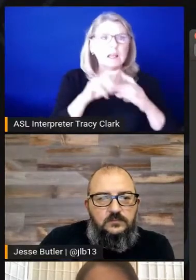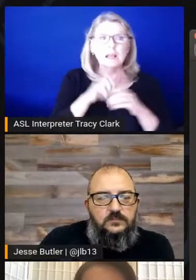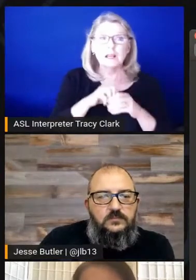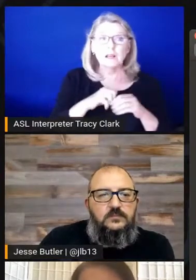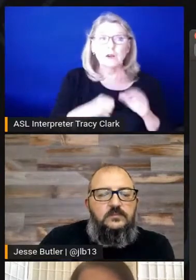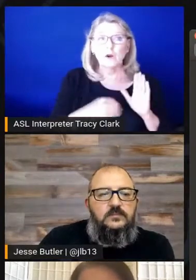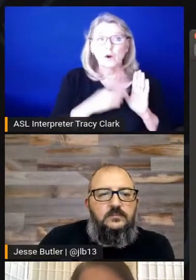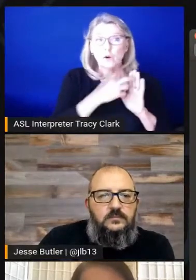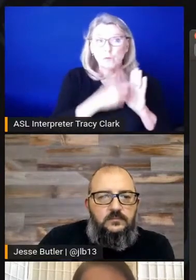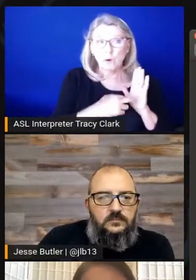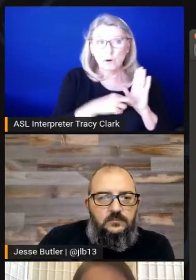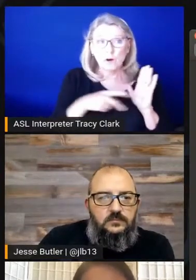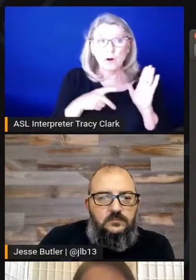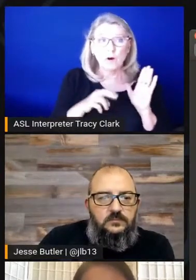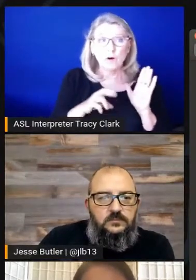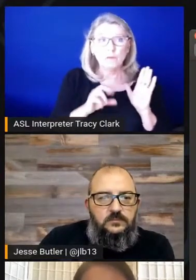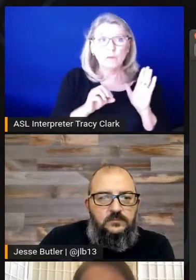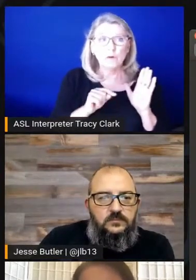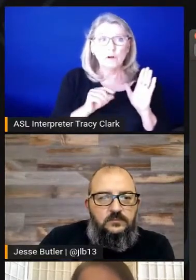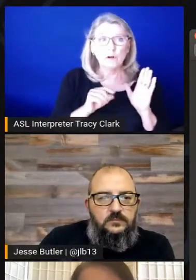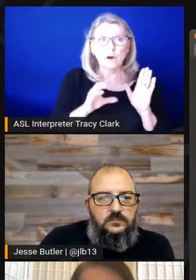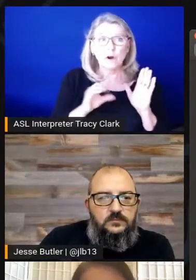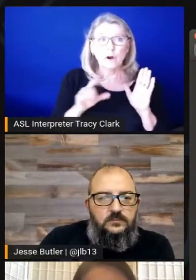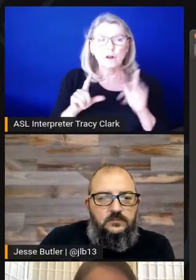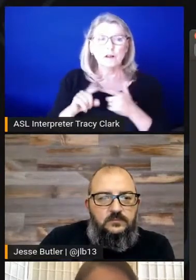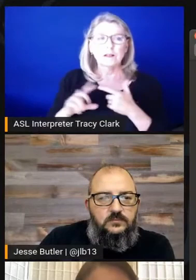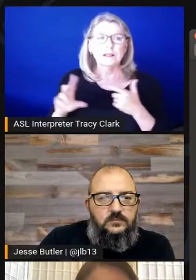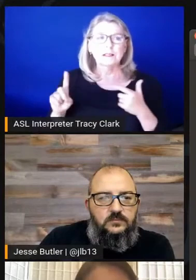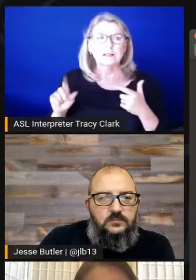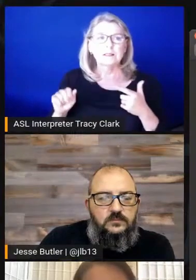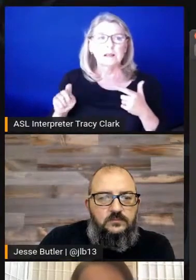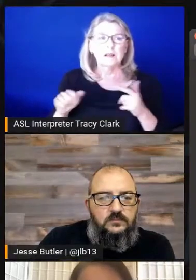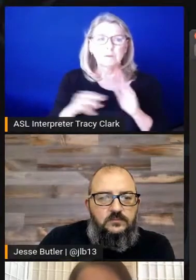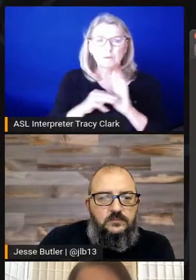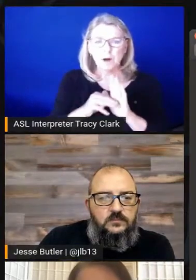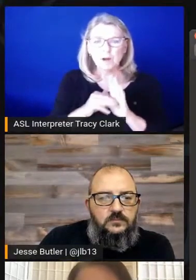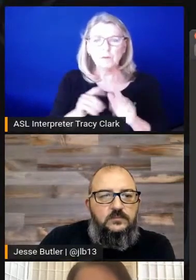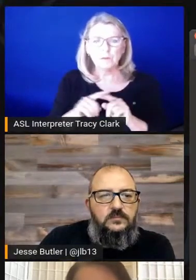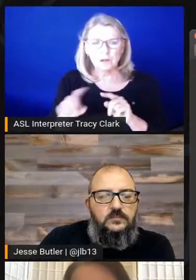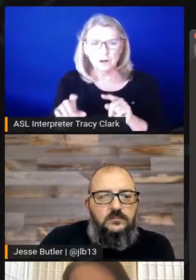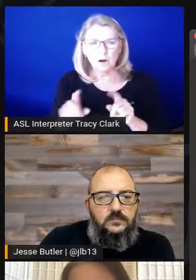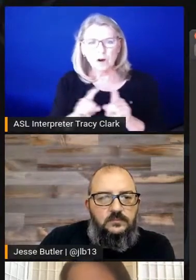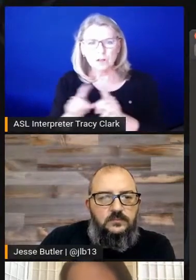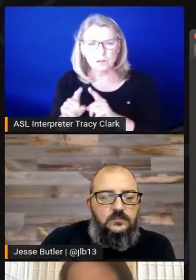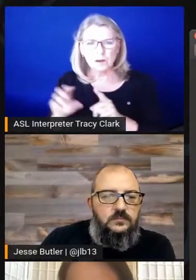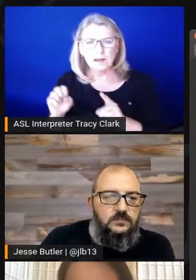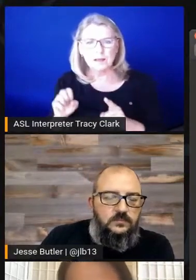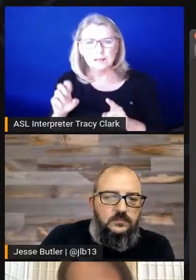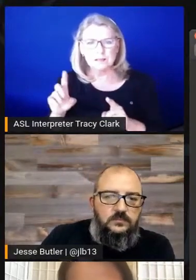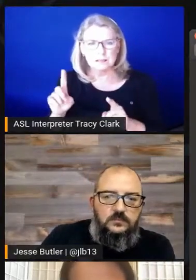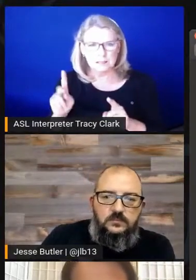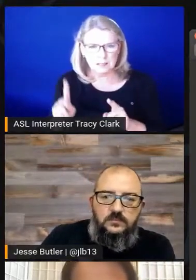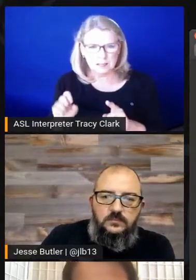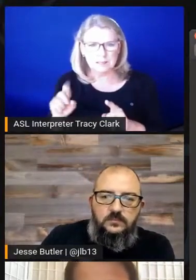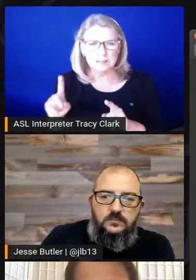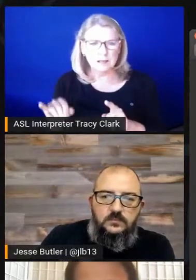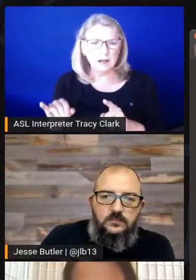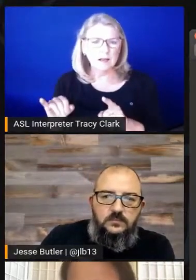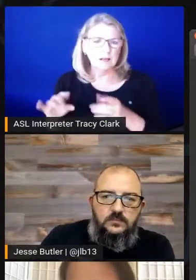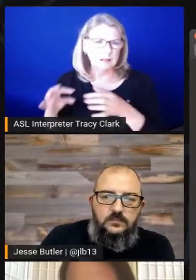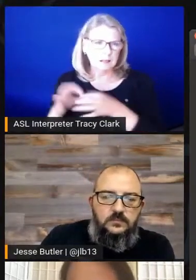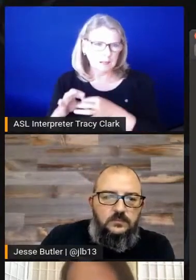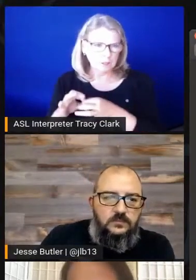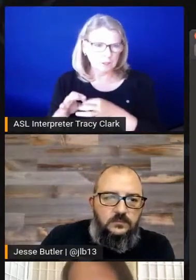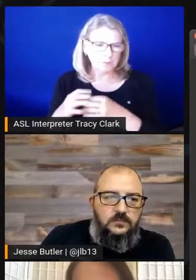the API SDKs, as well as the collector. And then last but not least, after that, we're going to be tackling